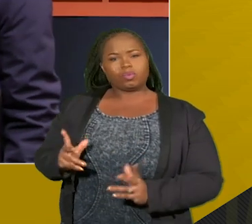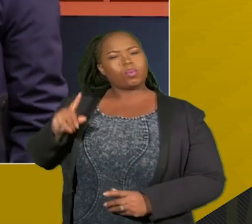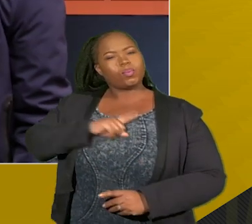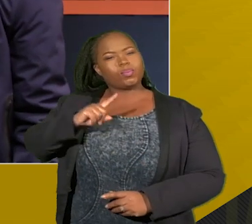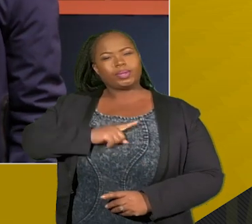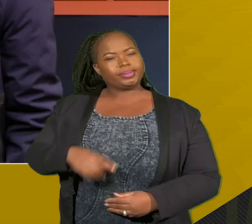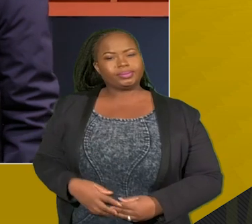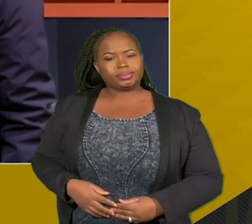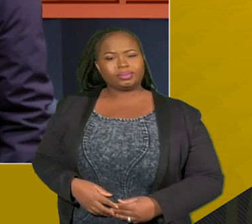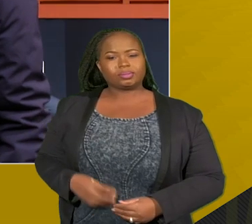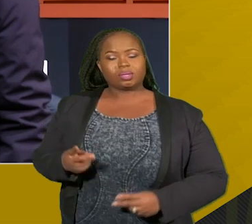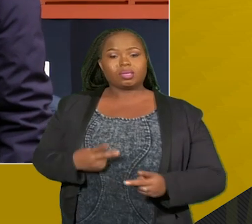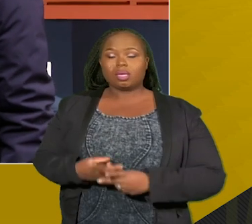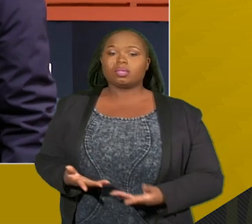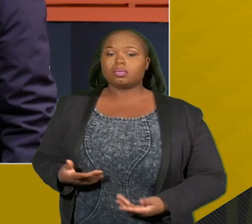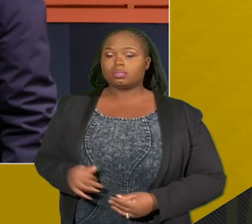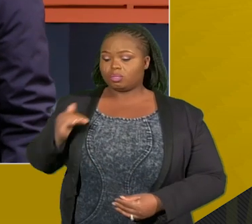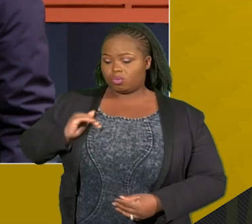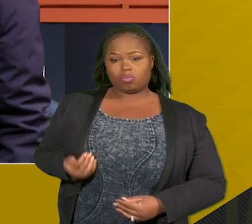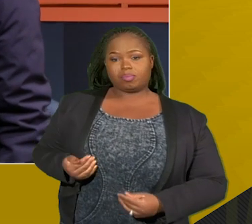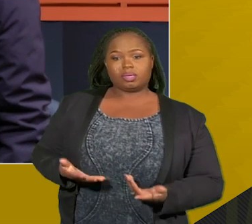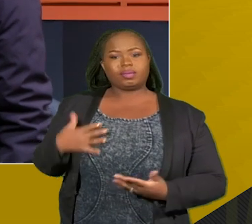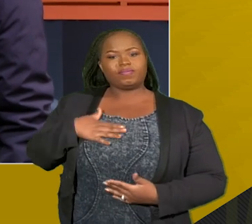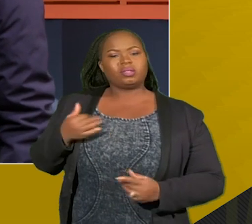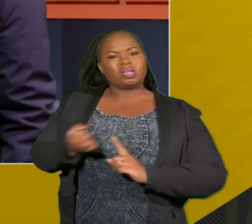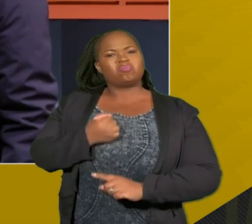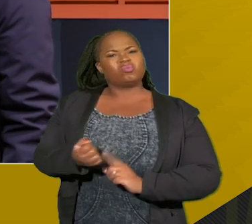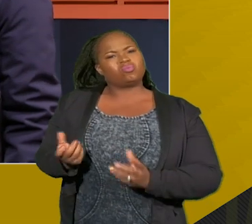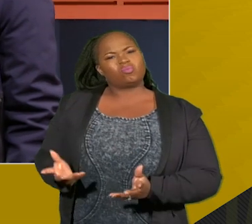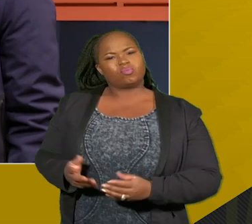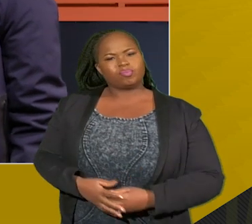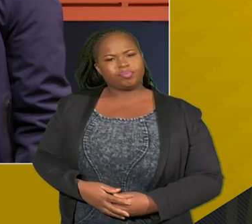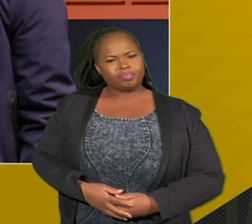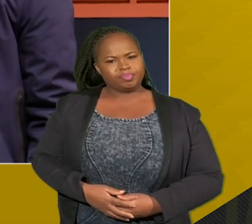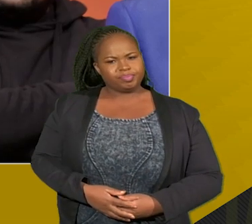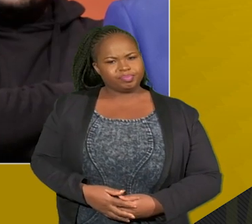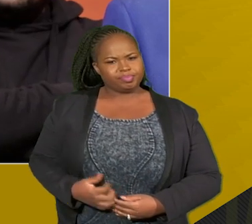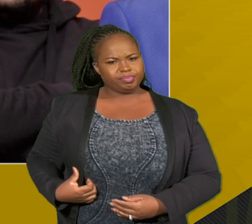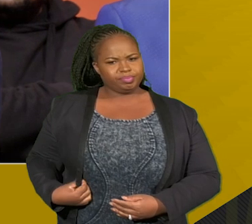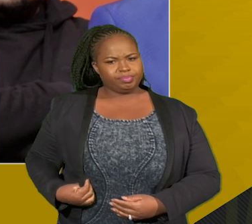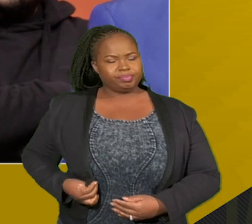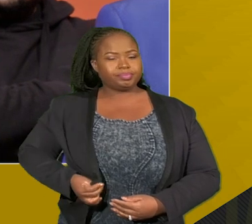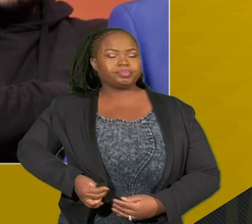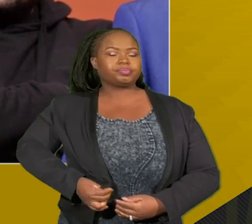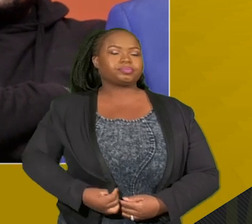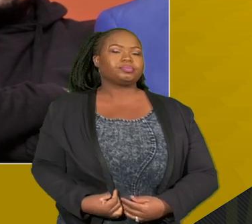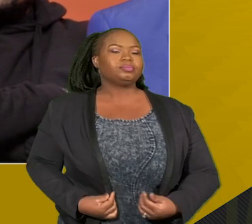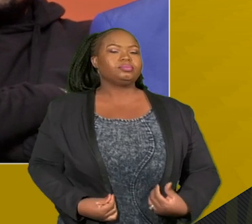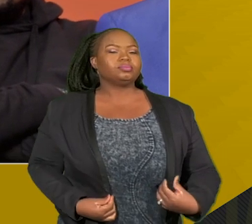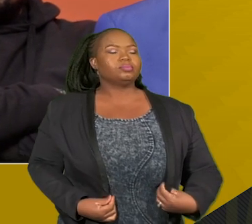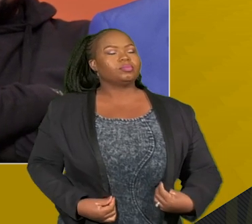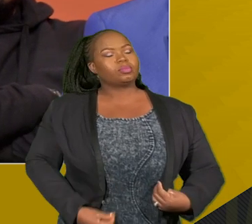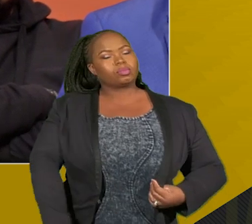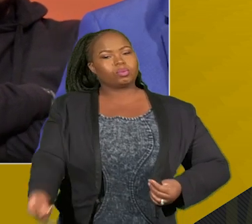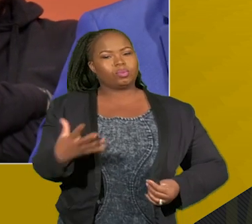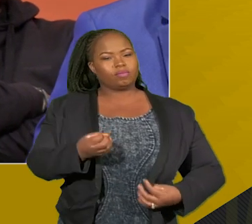namhlanje because egcinela kho konke kuhlukumezeka abantu besifazane and kuhlukumezeka nezingane as well. Yeah, you know khona into engiyibiza ukuthi